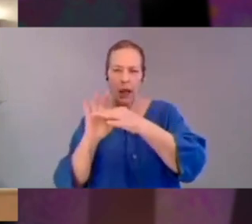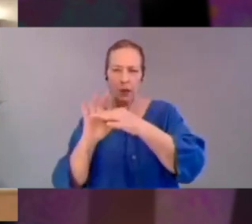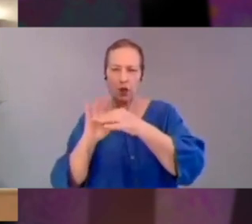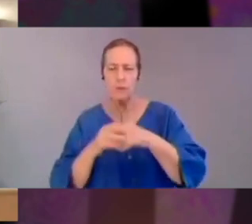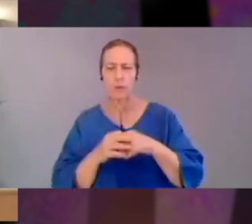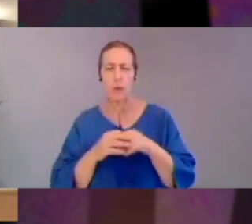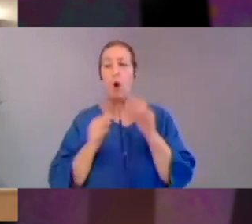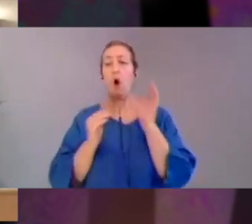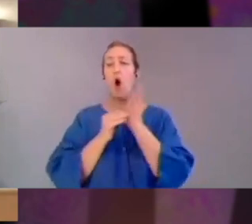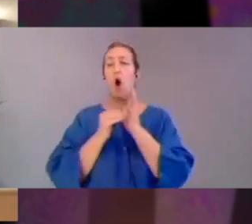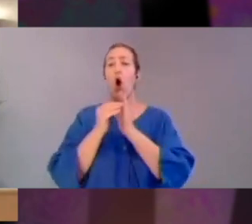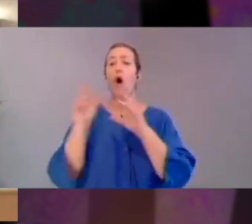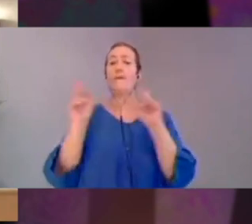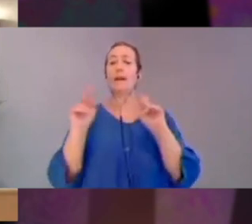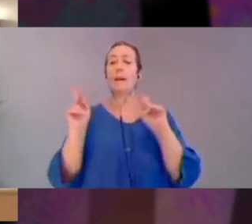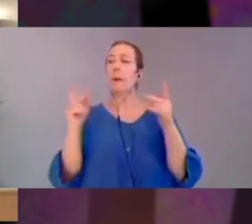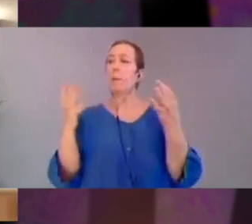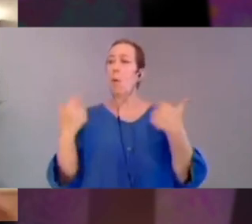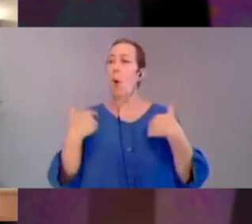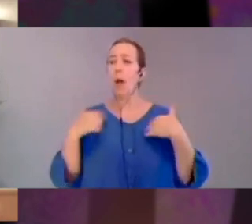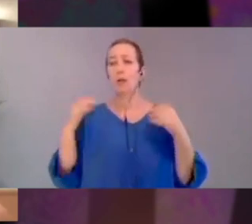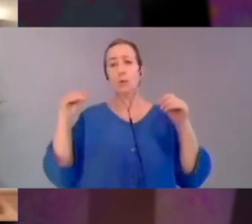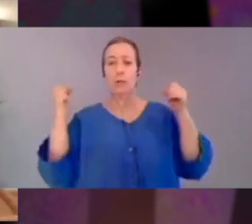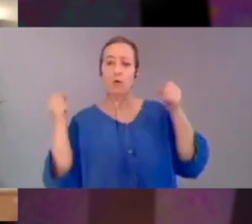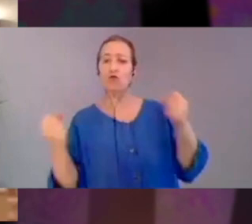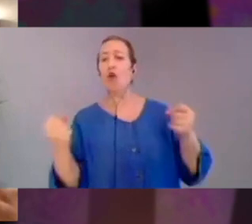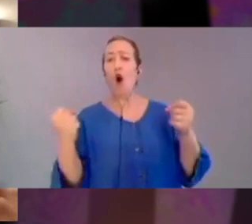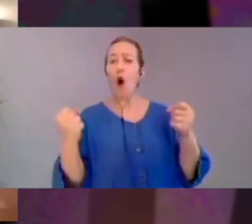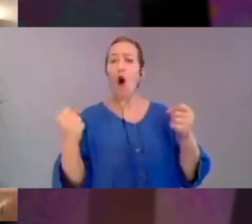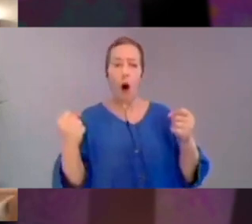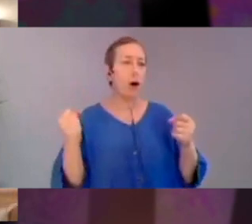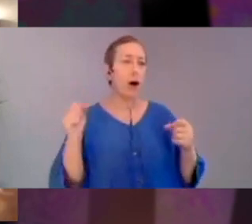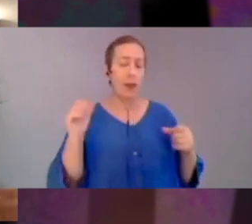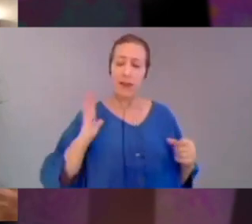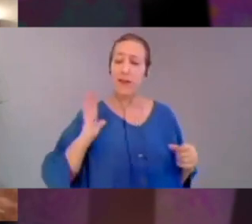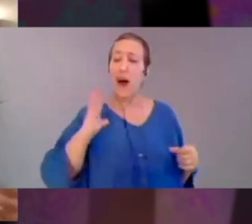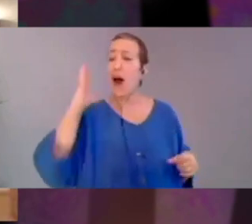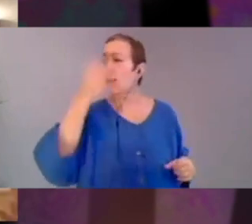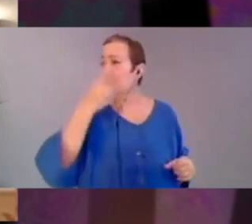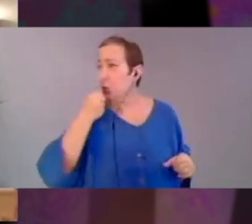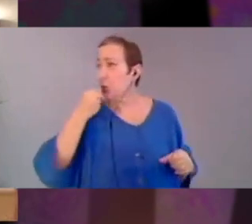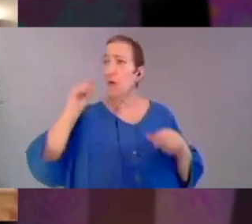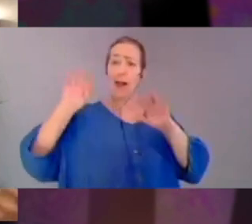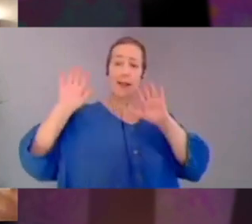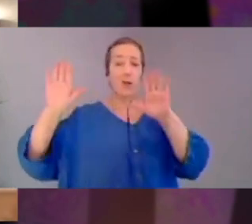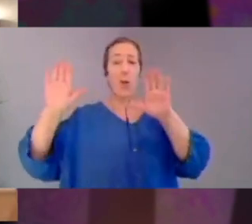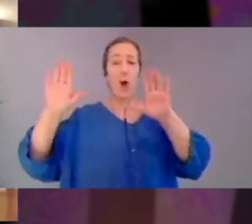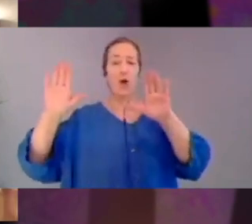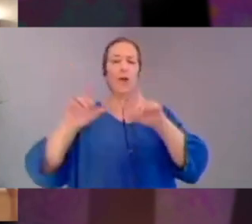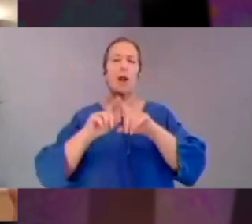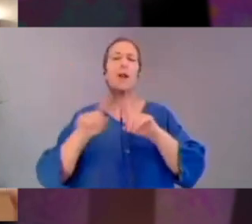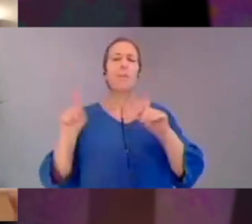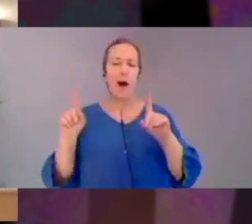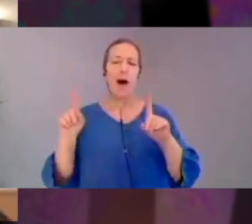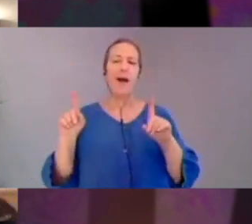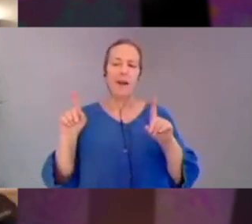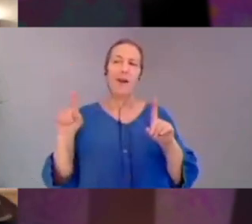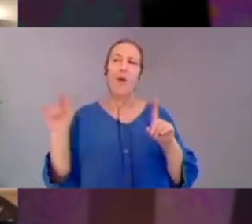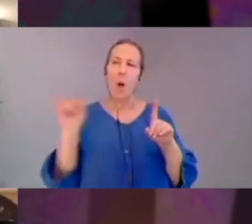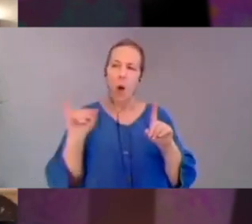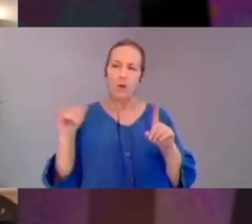strong, and that's beautiful and wonderful and part of the dialectic that we live in, but then also the space for bravery and